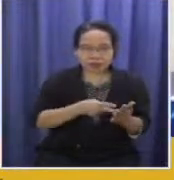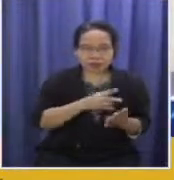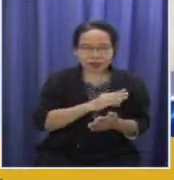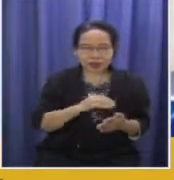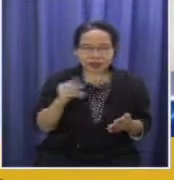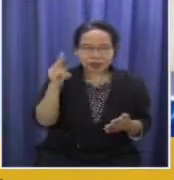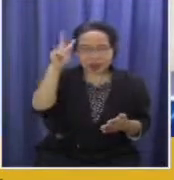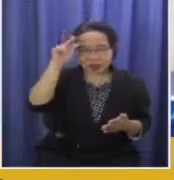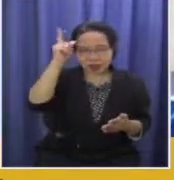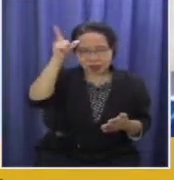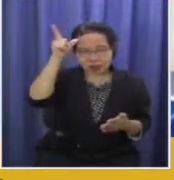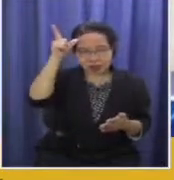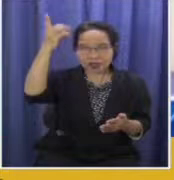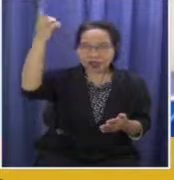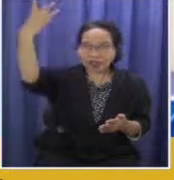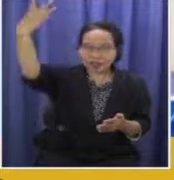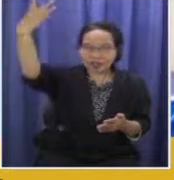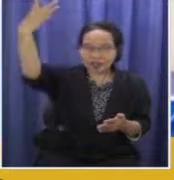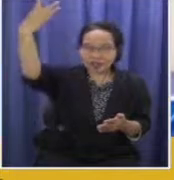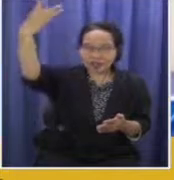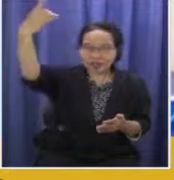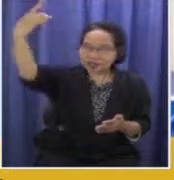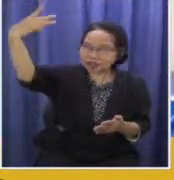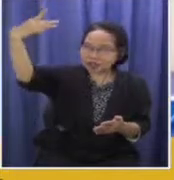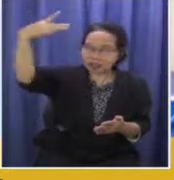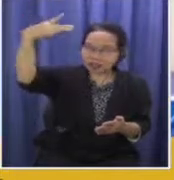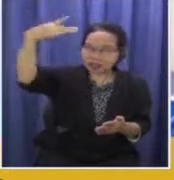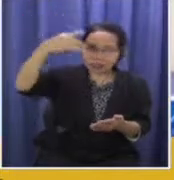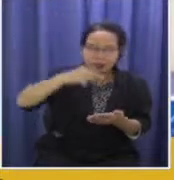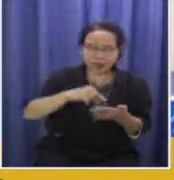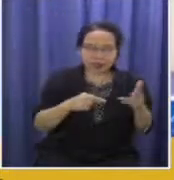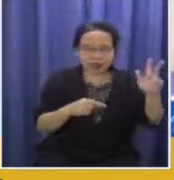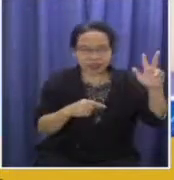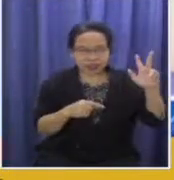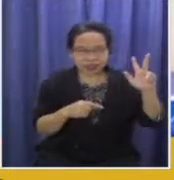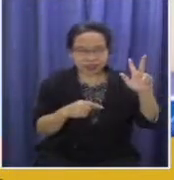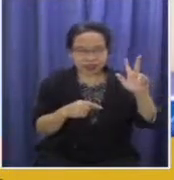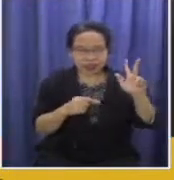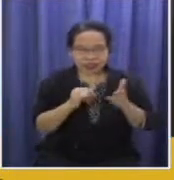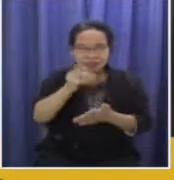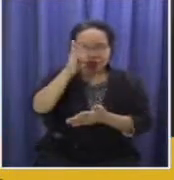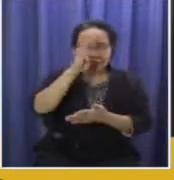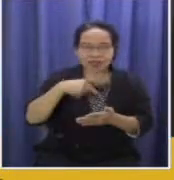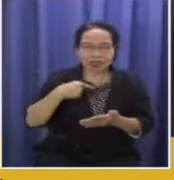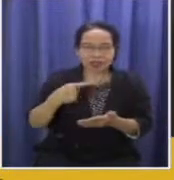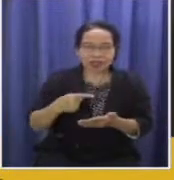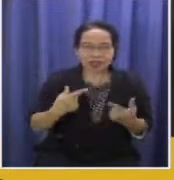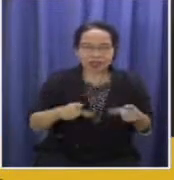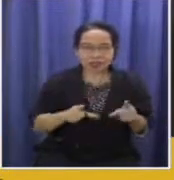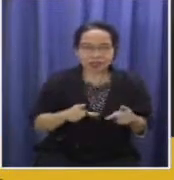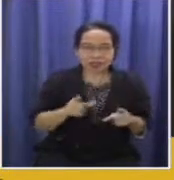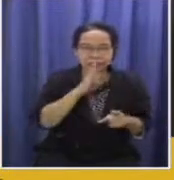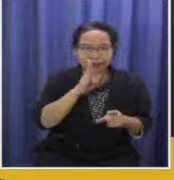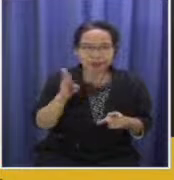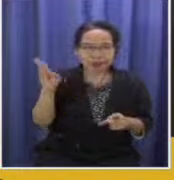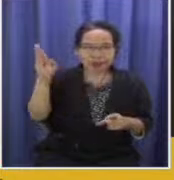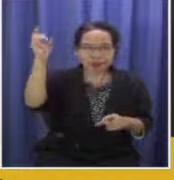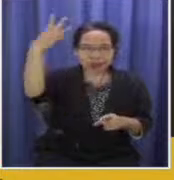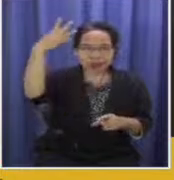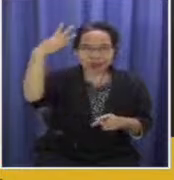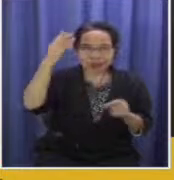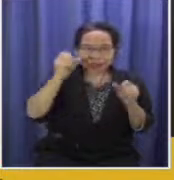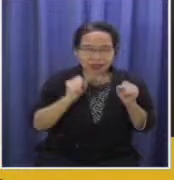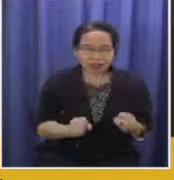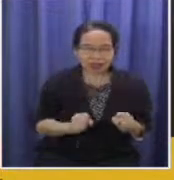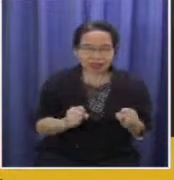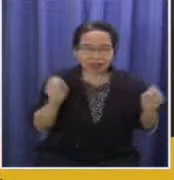logic, the light in verse 3 that God said, "Let there be light," can